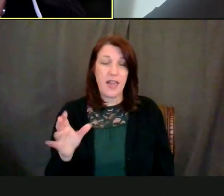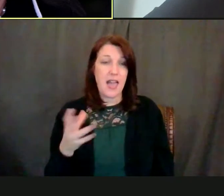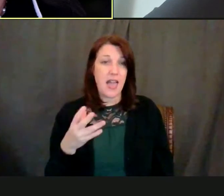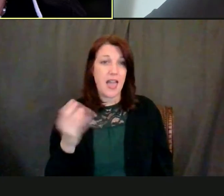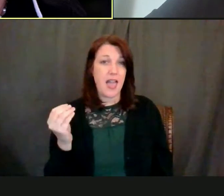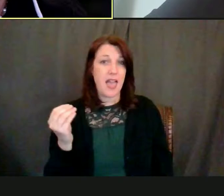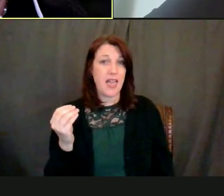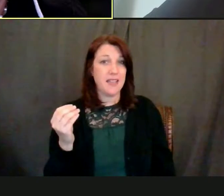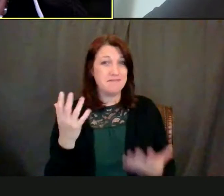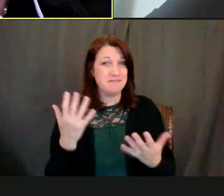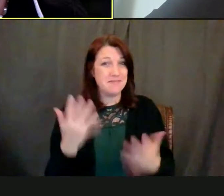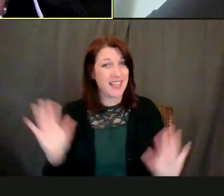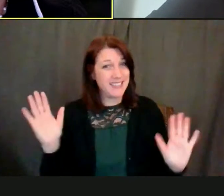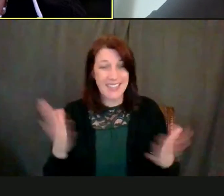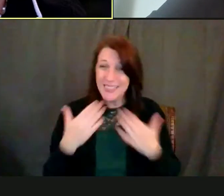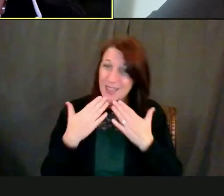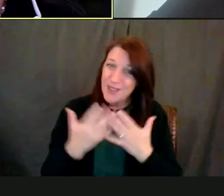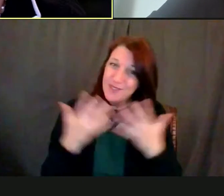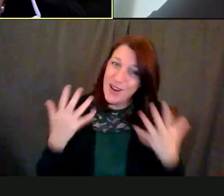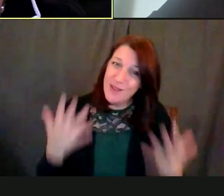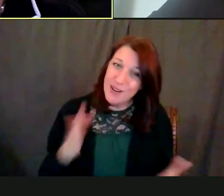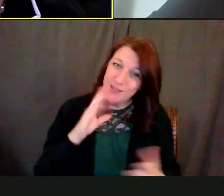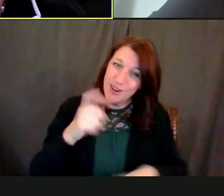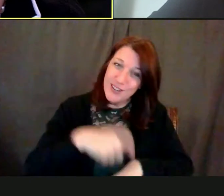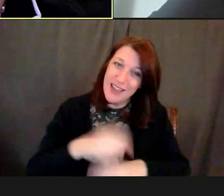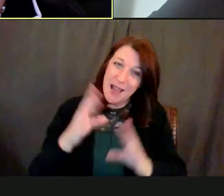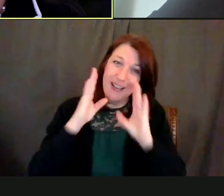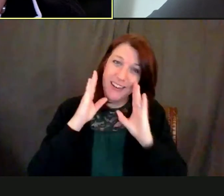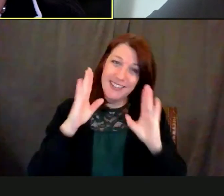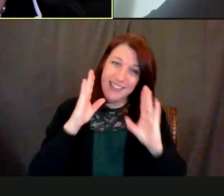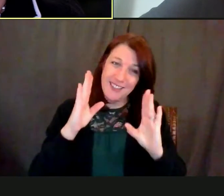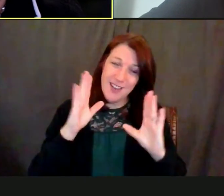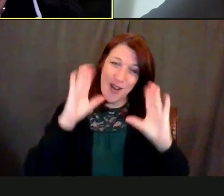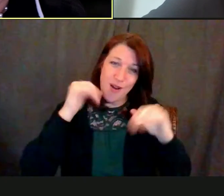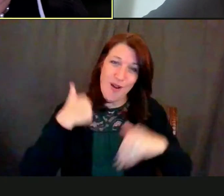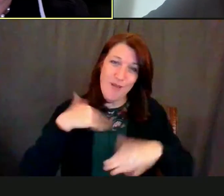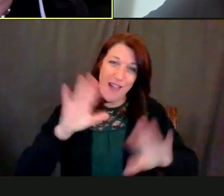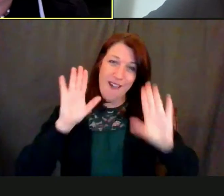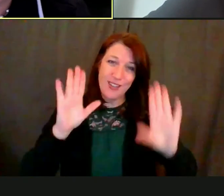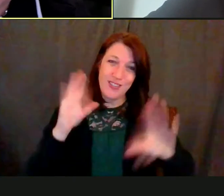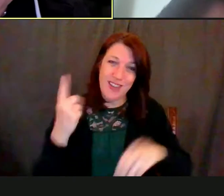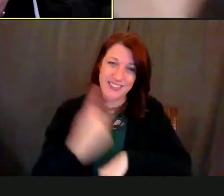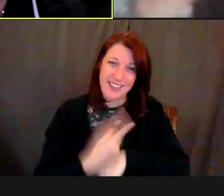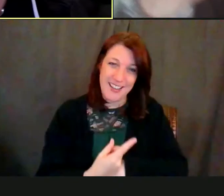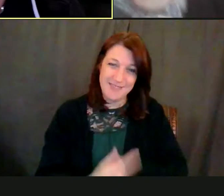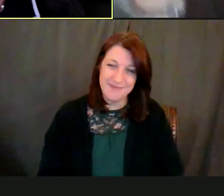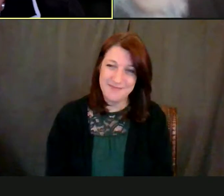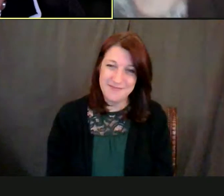and that's it. Thank you very much for your time and attention. I hope you have a great rest of your day.